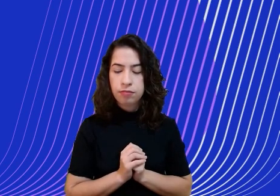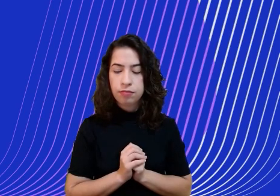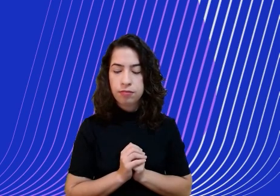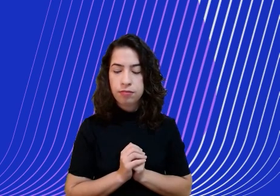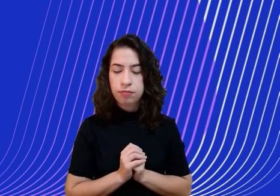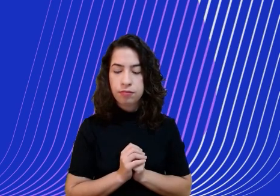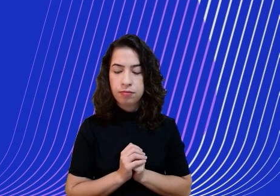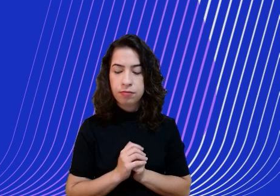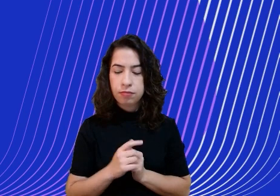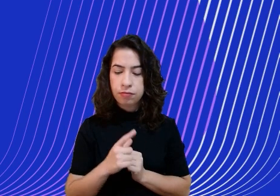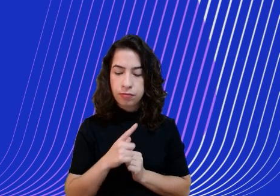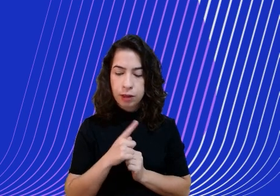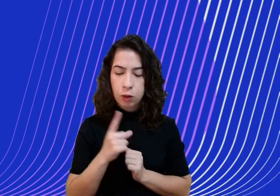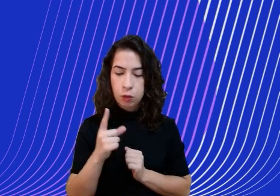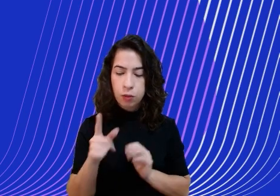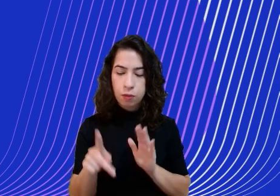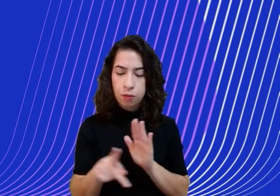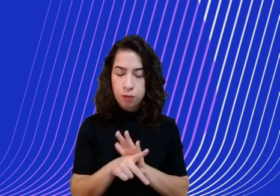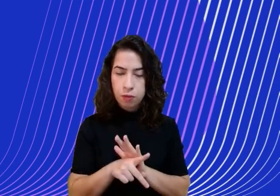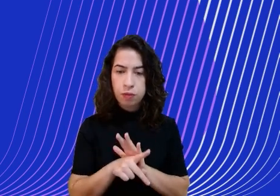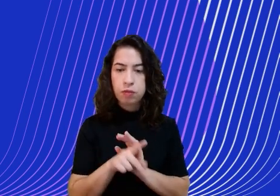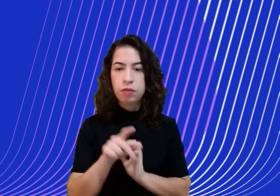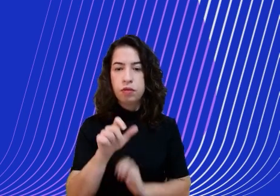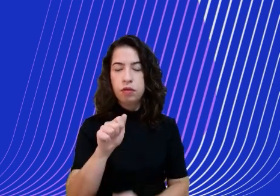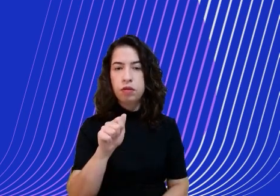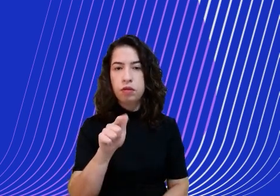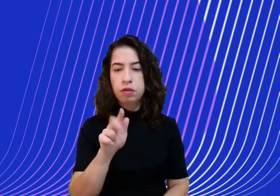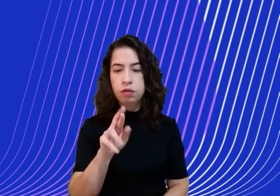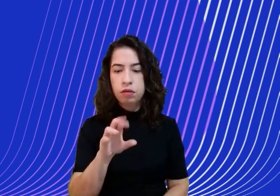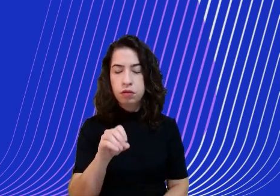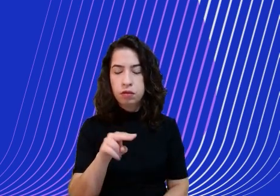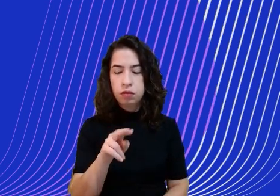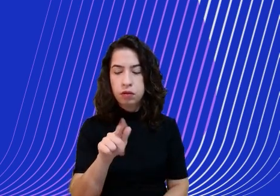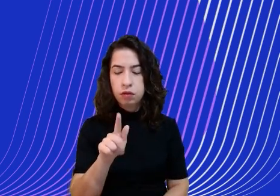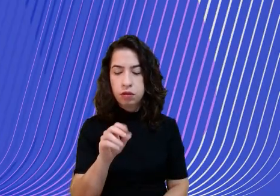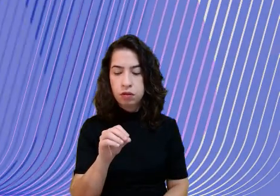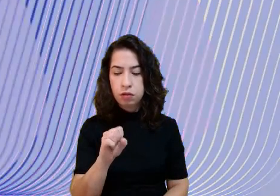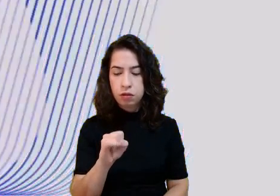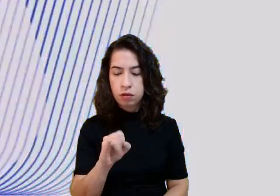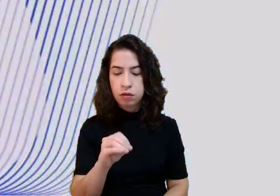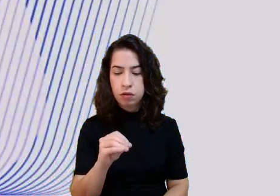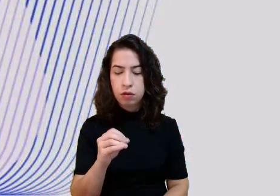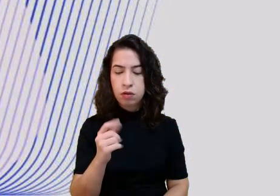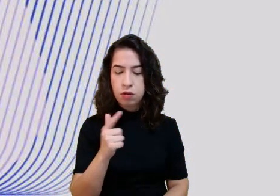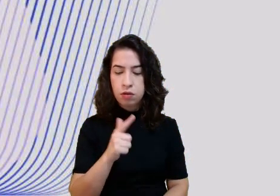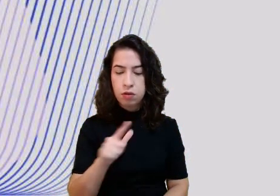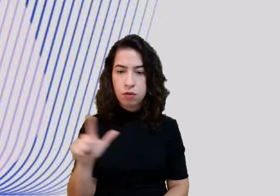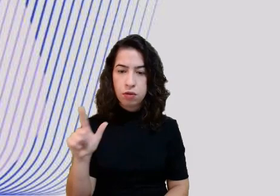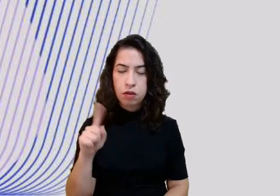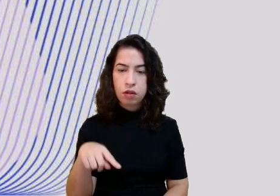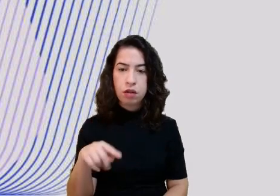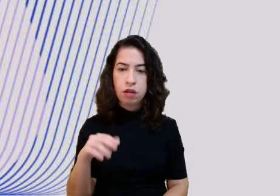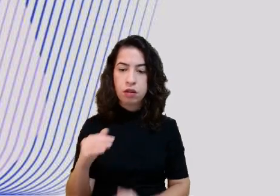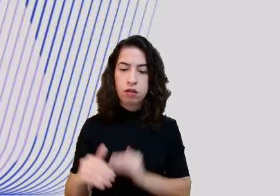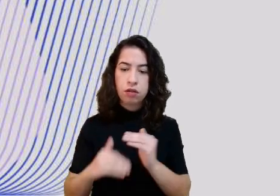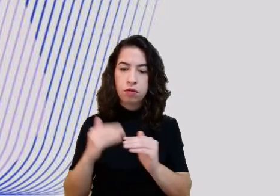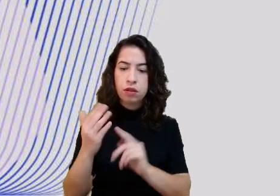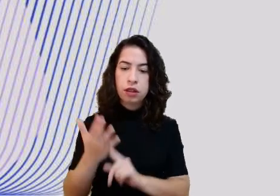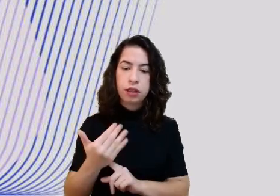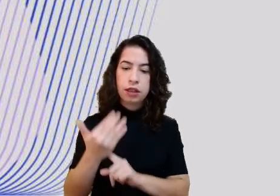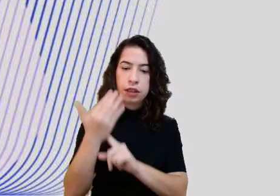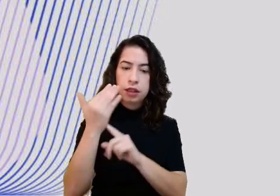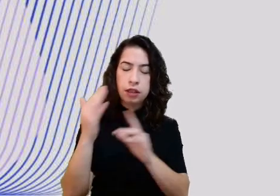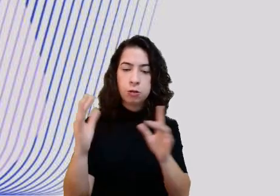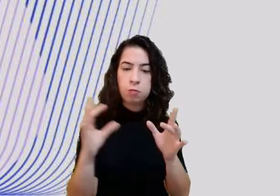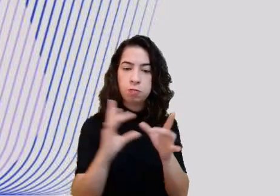There's one specific, one for agribusiness. The other one that's agribusiness that basically is the technological development that